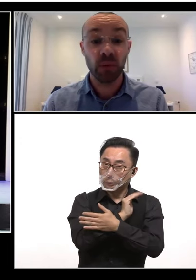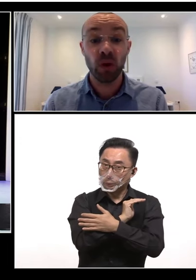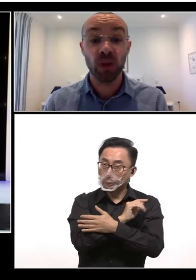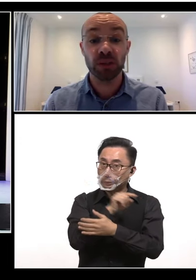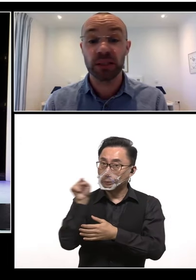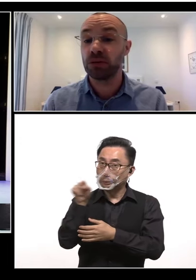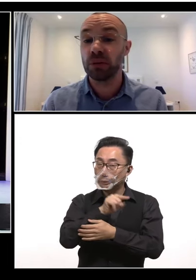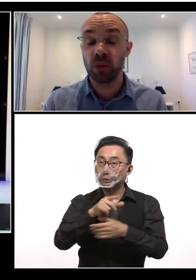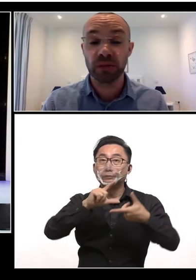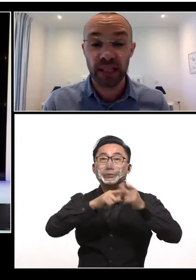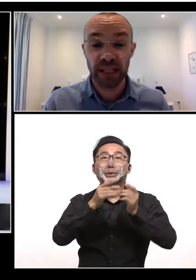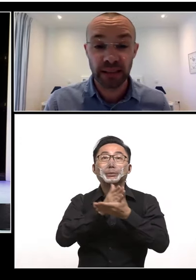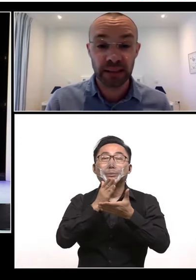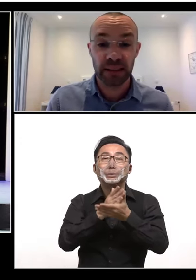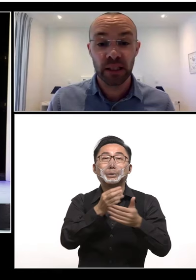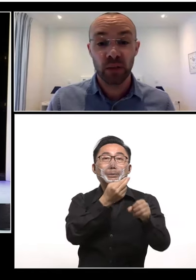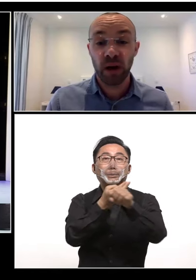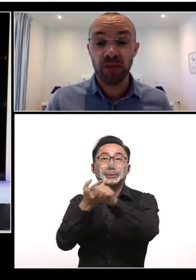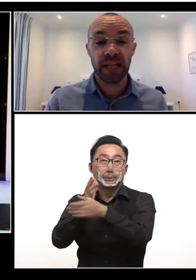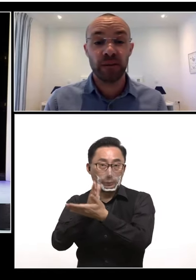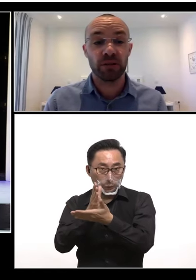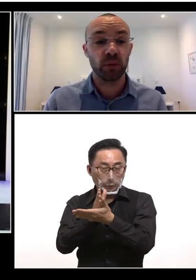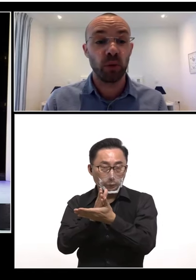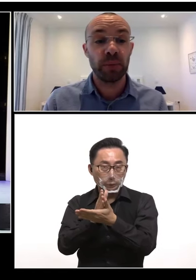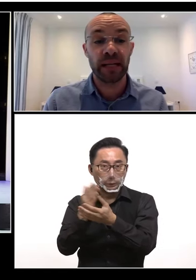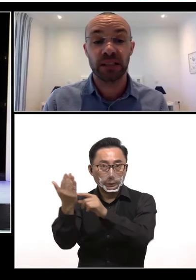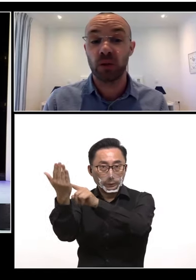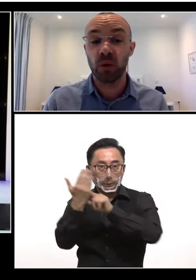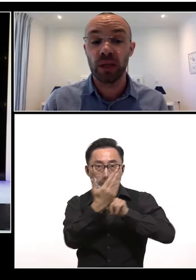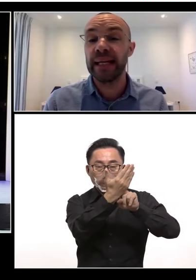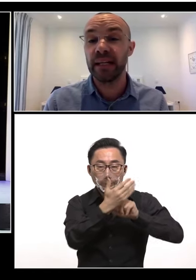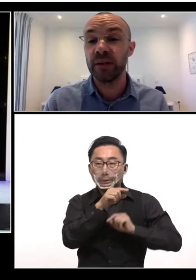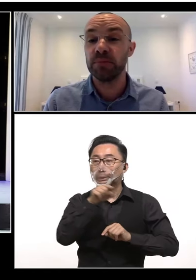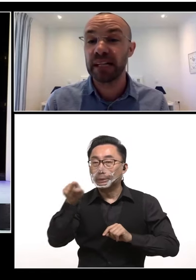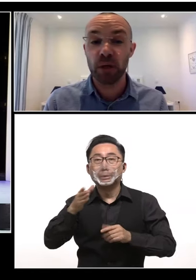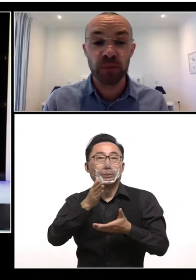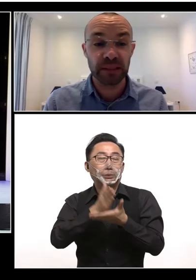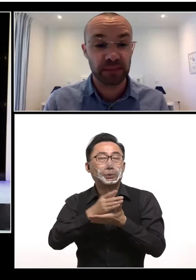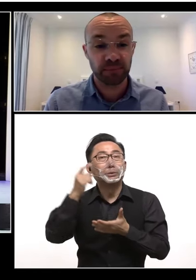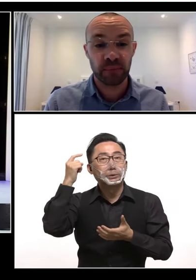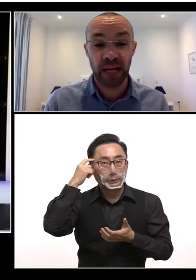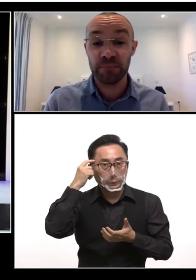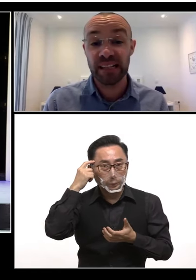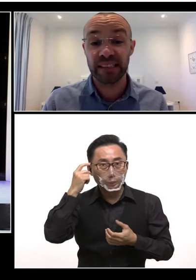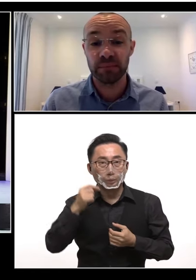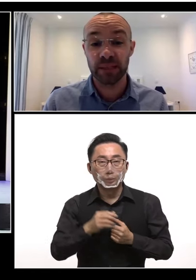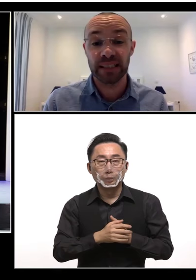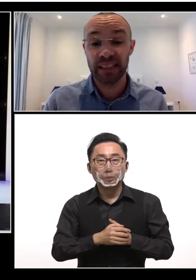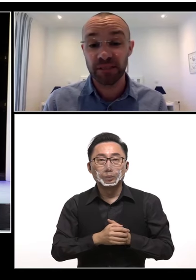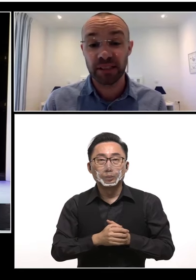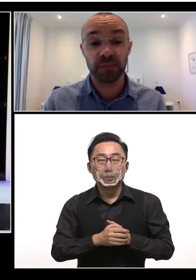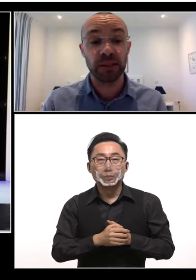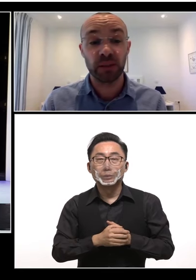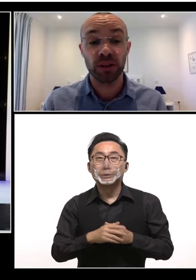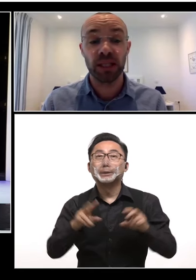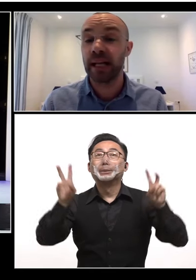so it was with Extraordinary Wall of Silence. We often came across what we began to call igloo brick moments and embraced them as differences